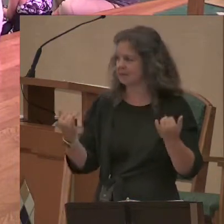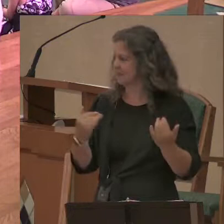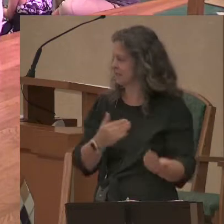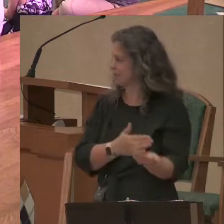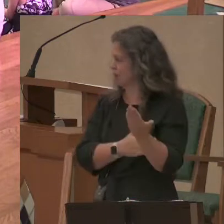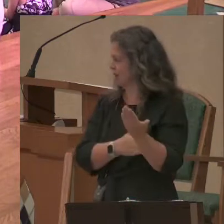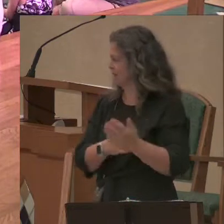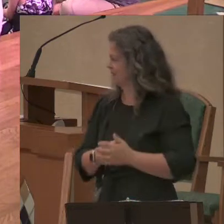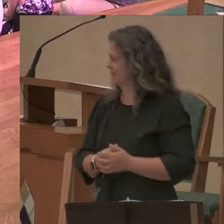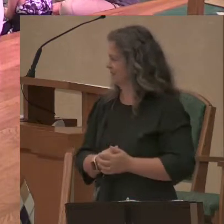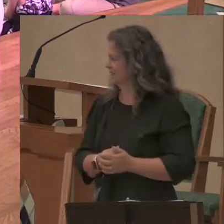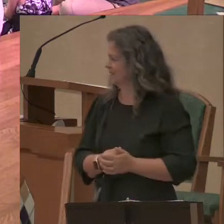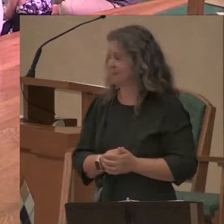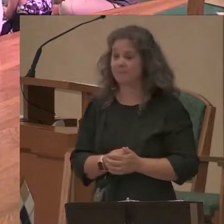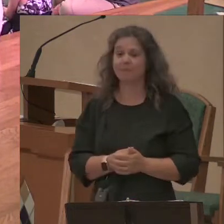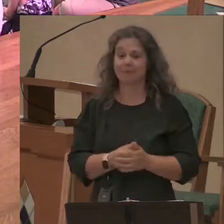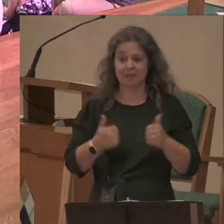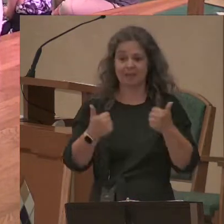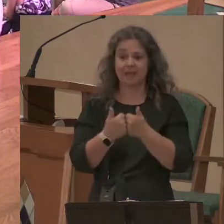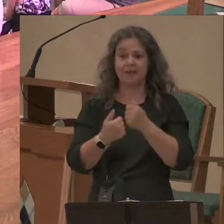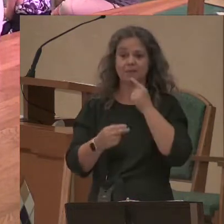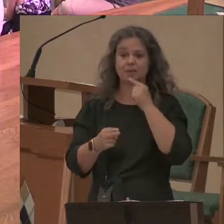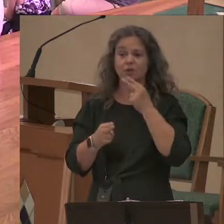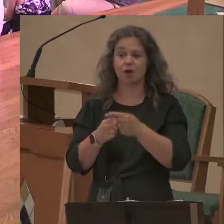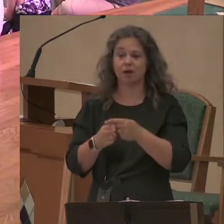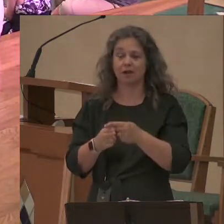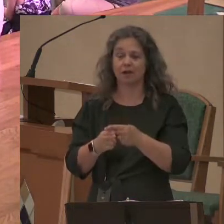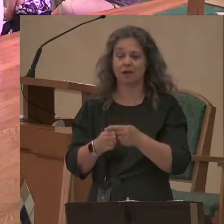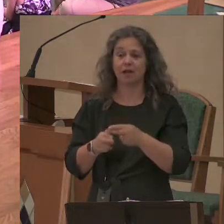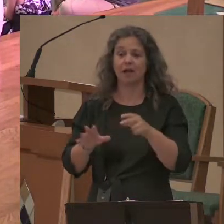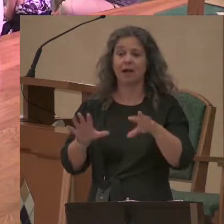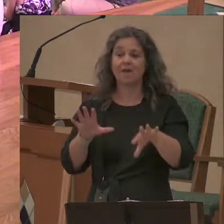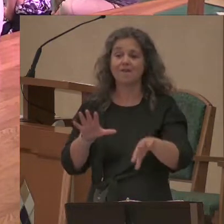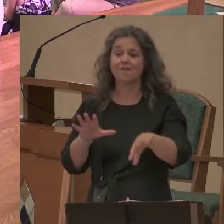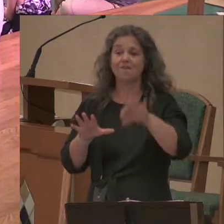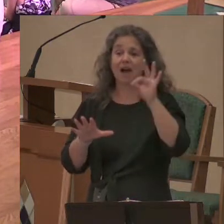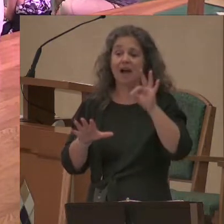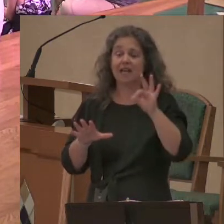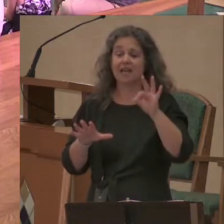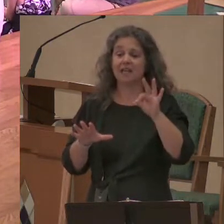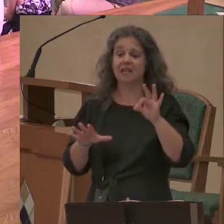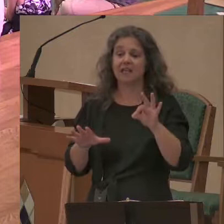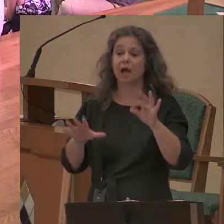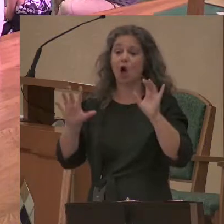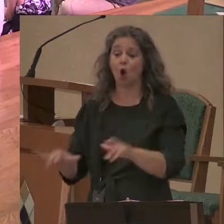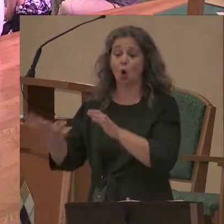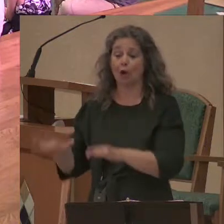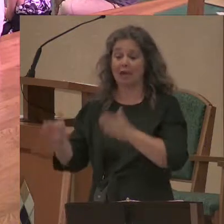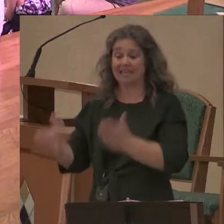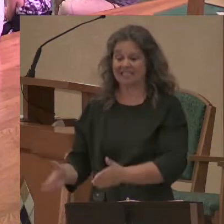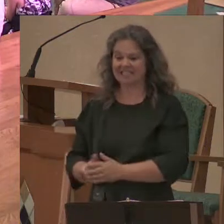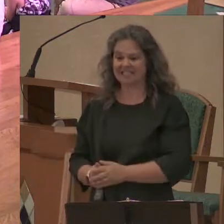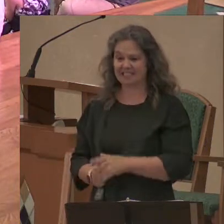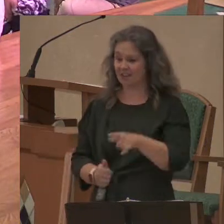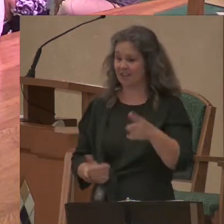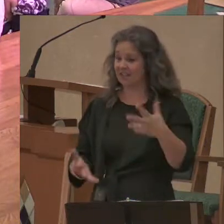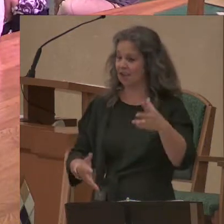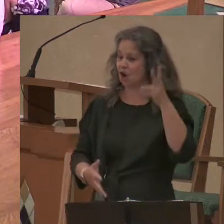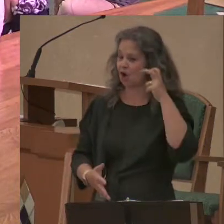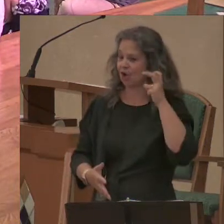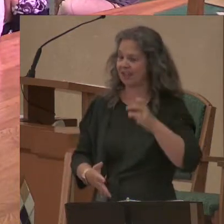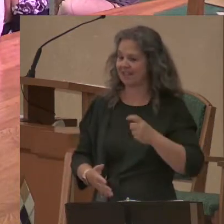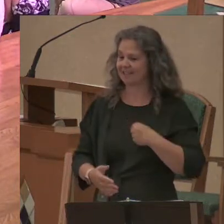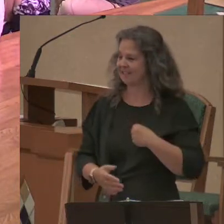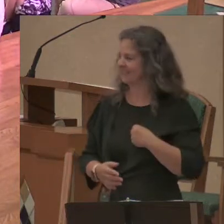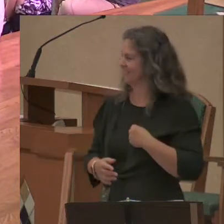so the game is called Find the Organist. Have you ever heard of this game?